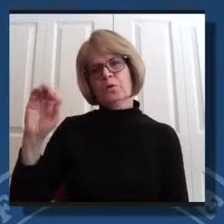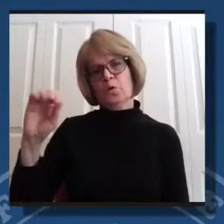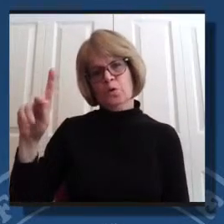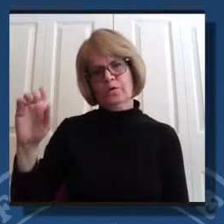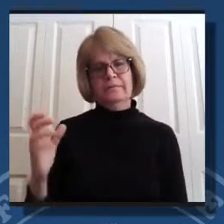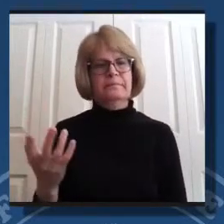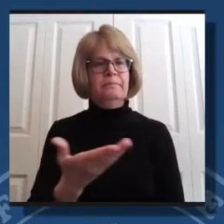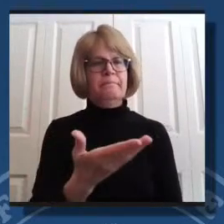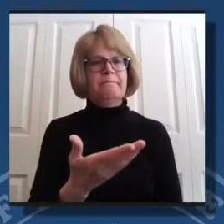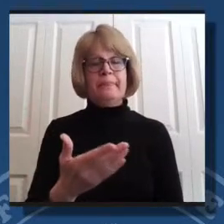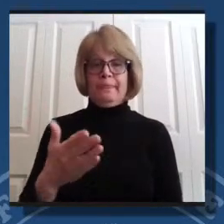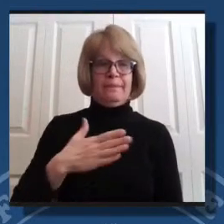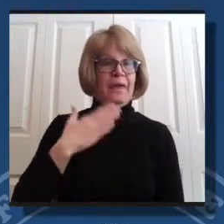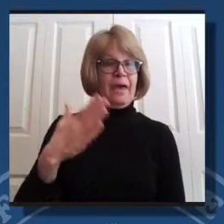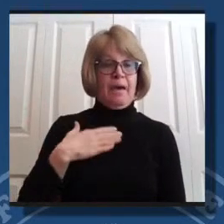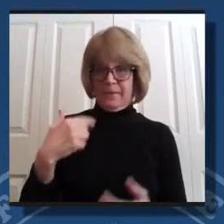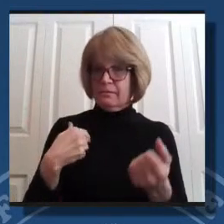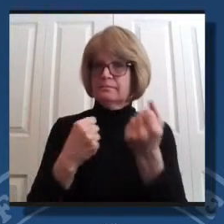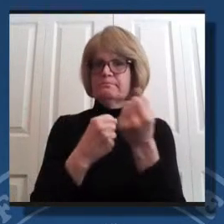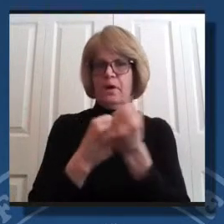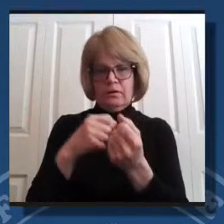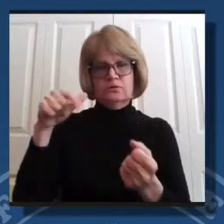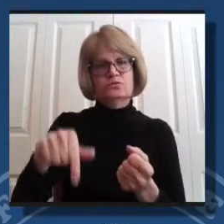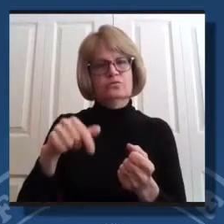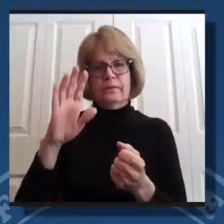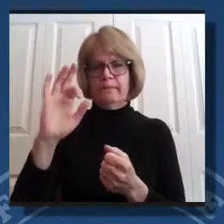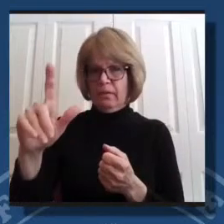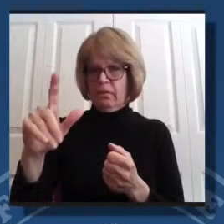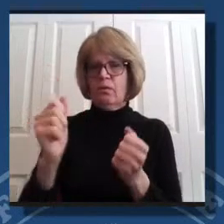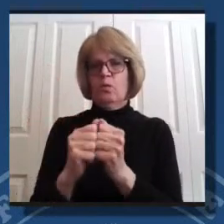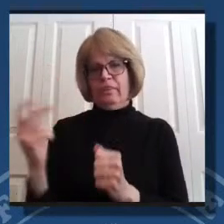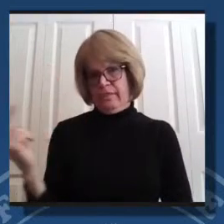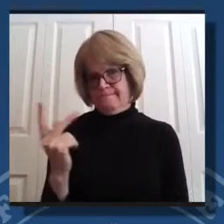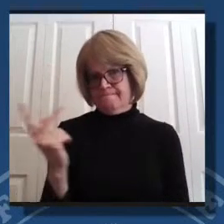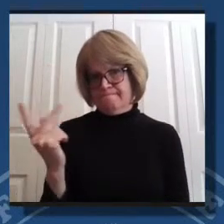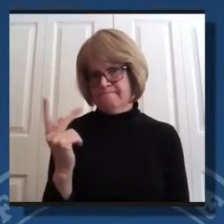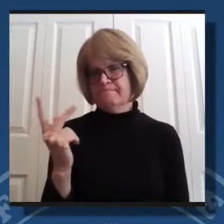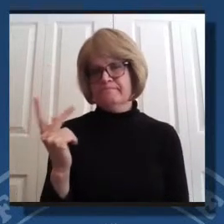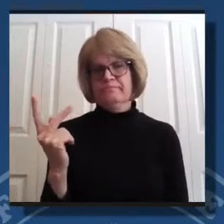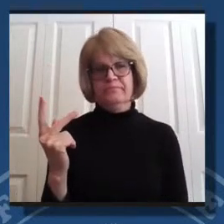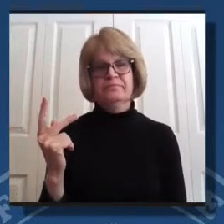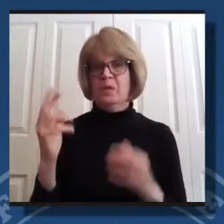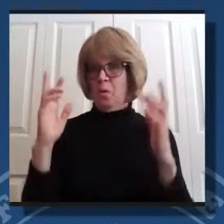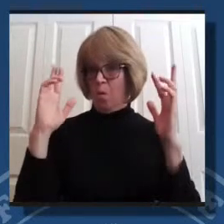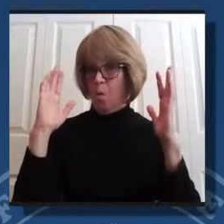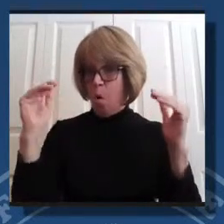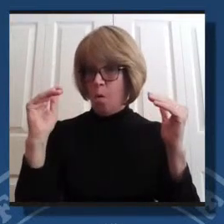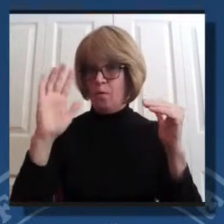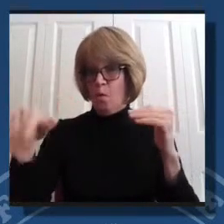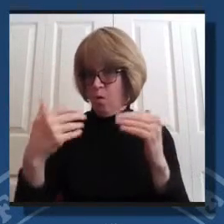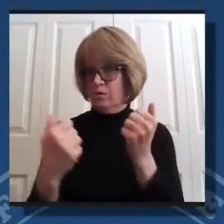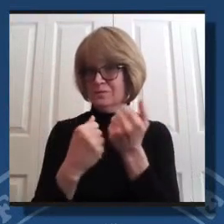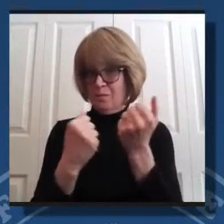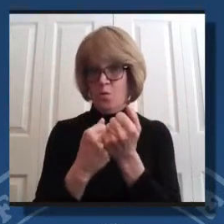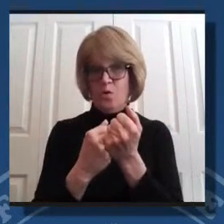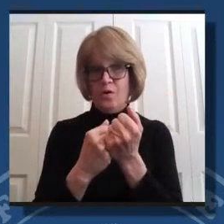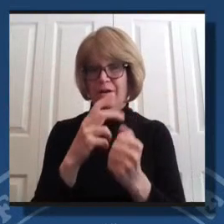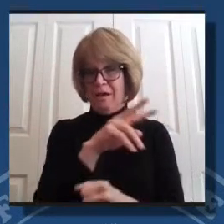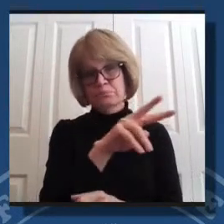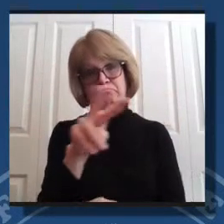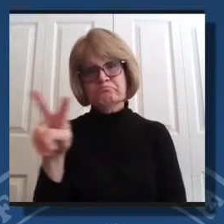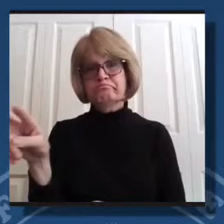I'm happy to sponsor this bill with Representative Cook, and I hope that I have everyone's support. Just looking at everyone